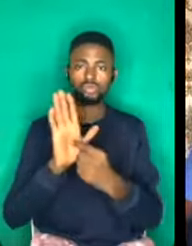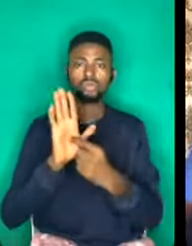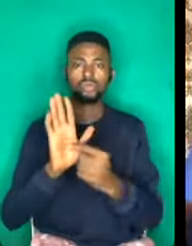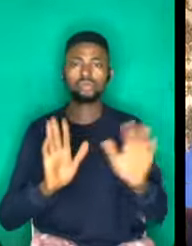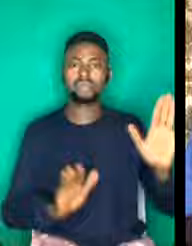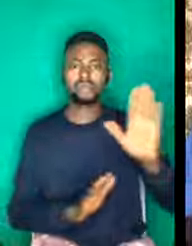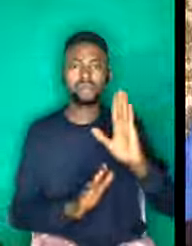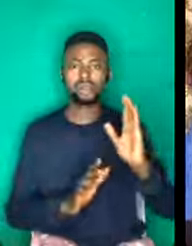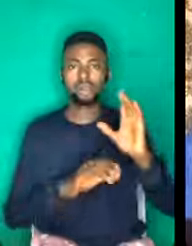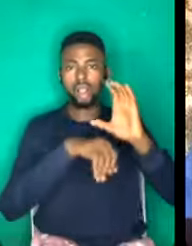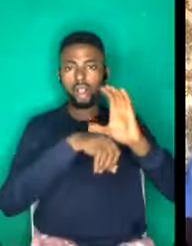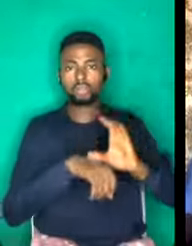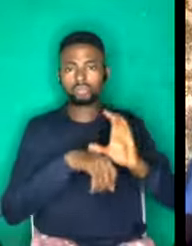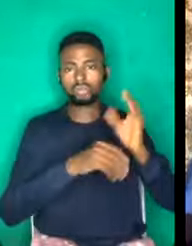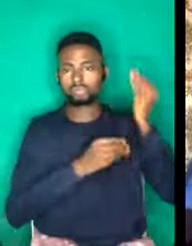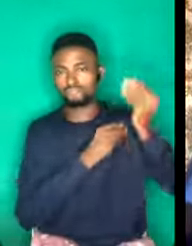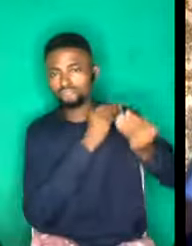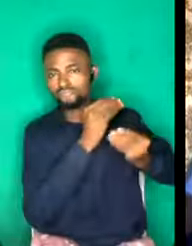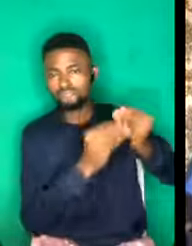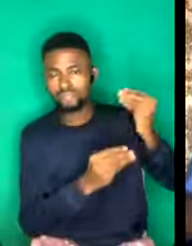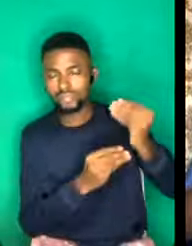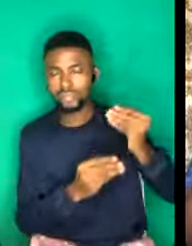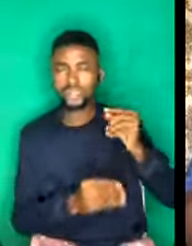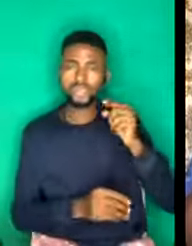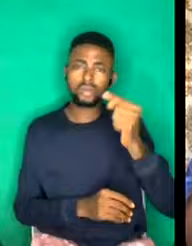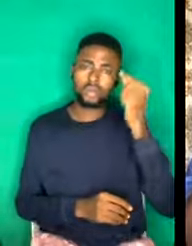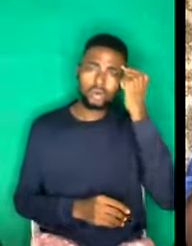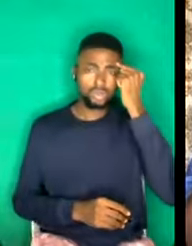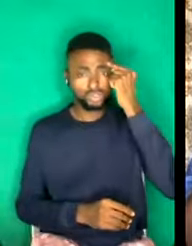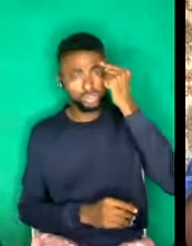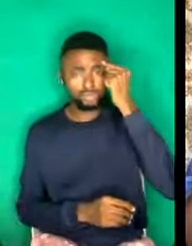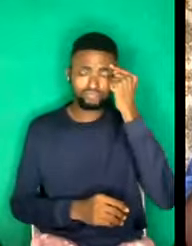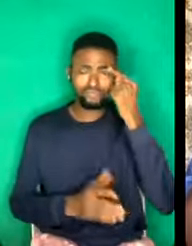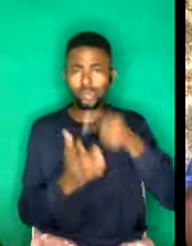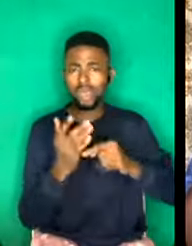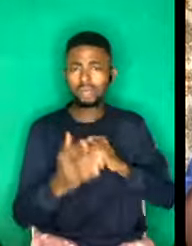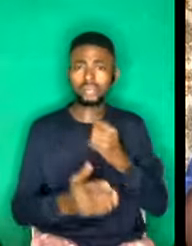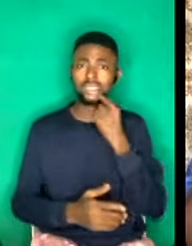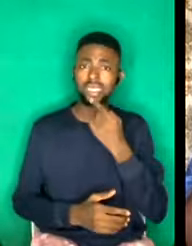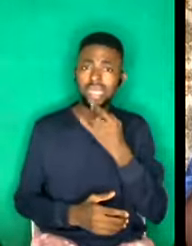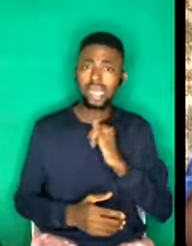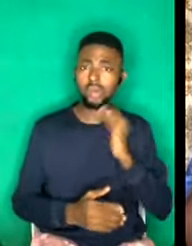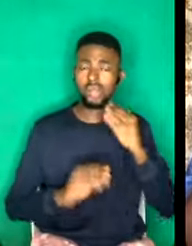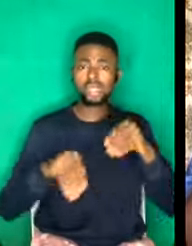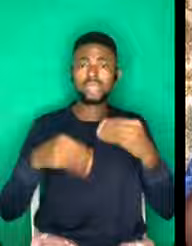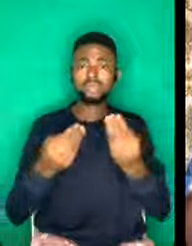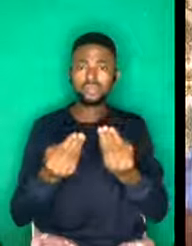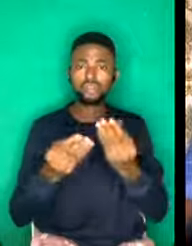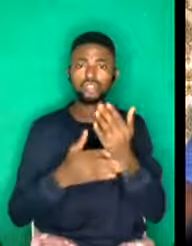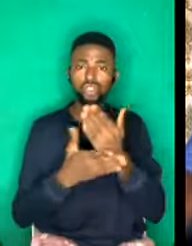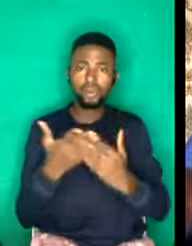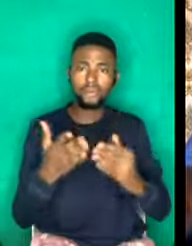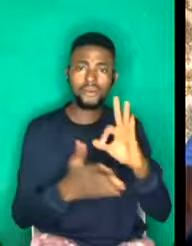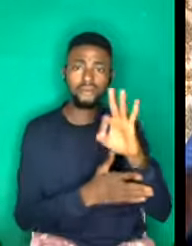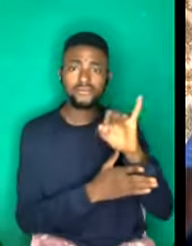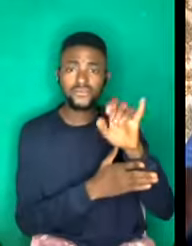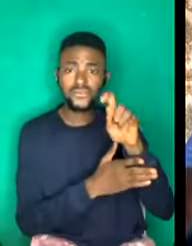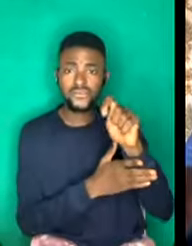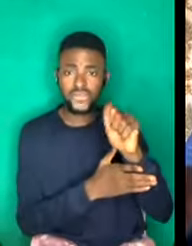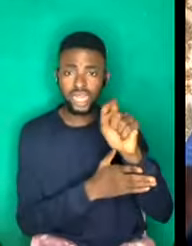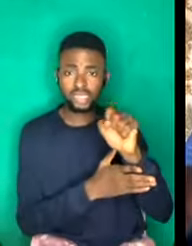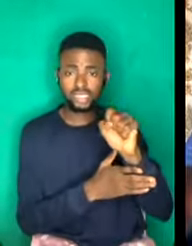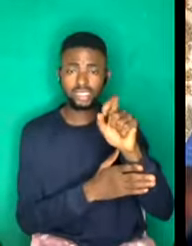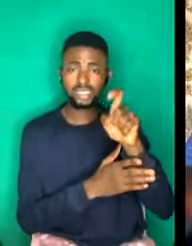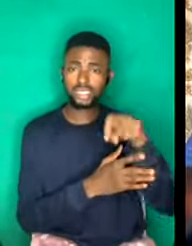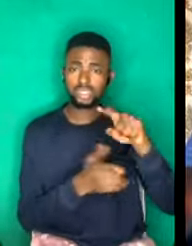you wondering of what I'm saying? I'm going to be giving you about 3 cool facts that you need to know about sign